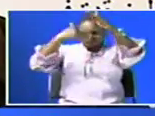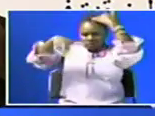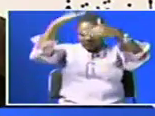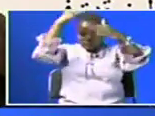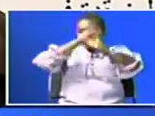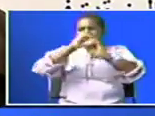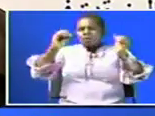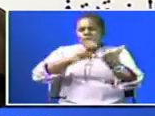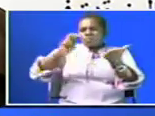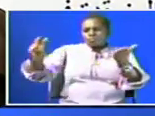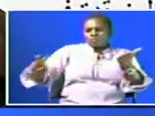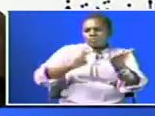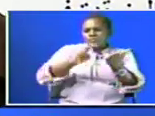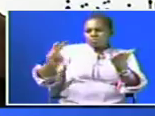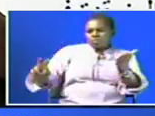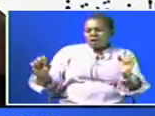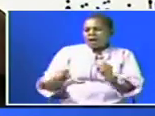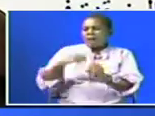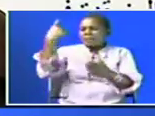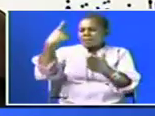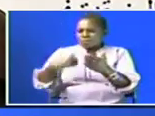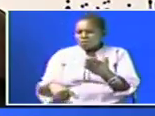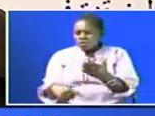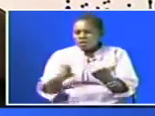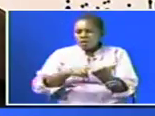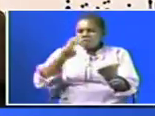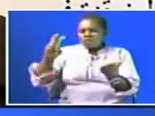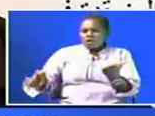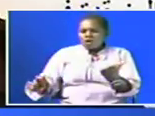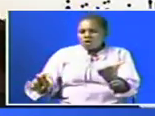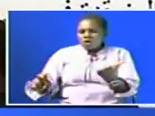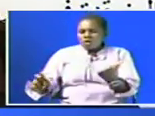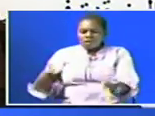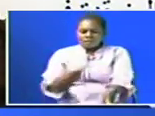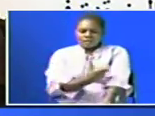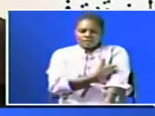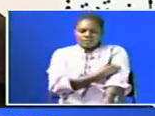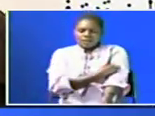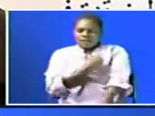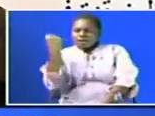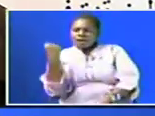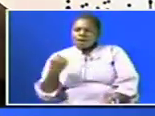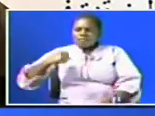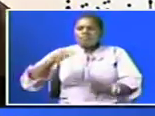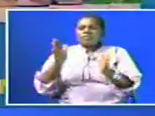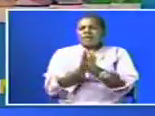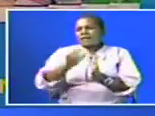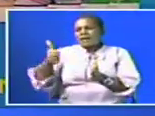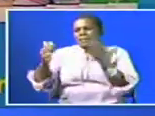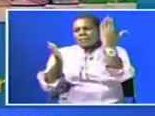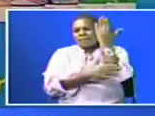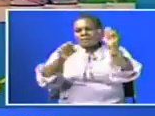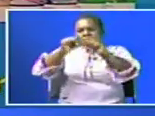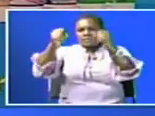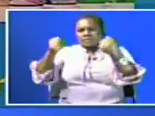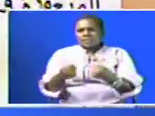learning, they drop out. And what happens? They fall into drug abuse and other bad systems. So the